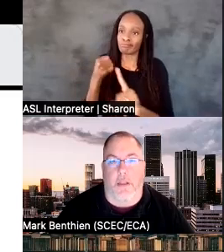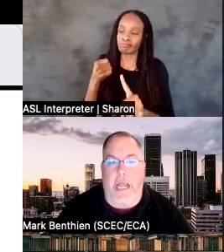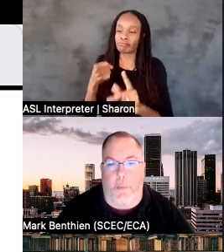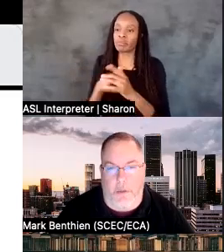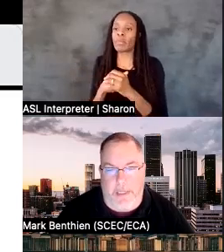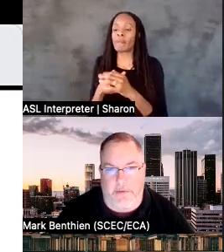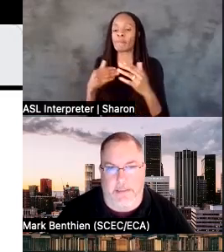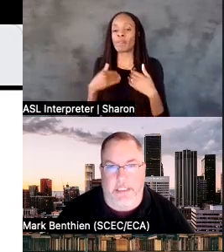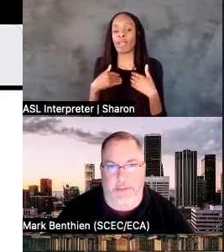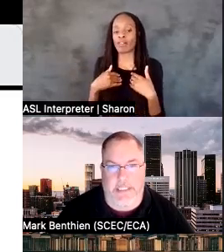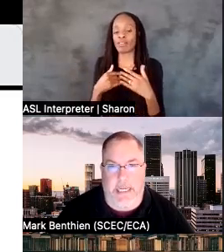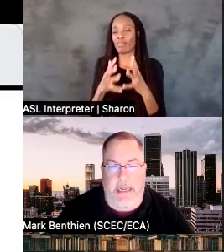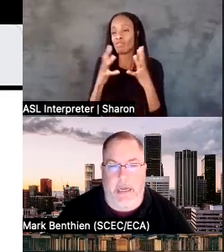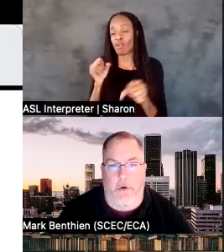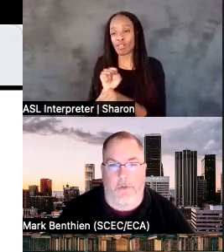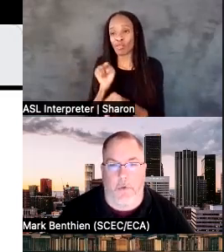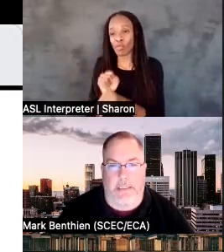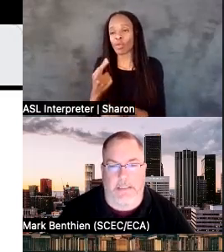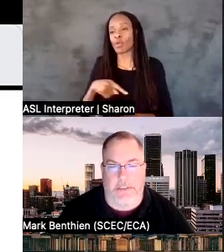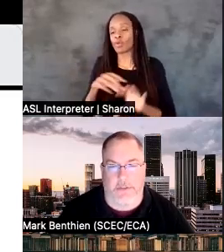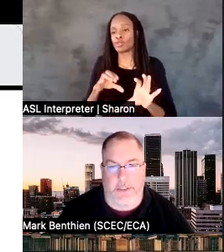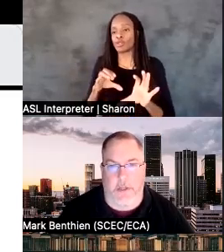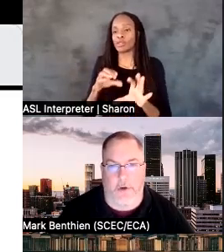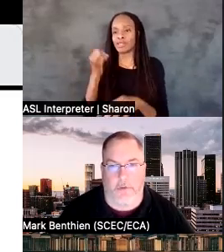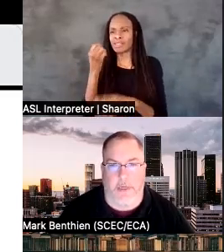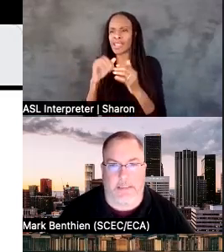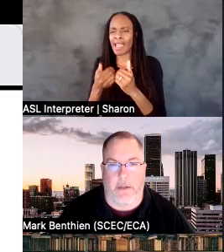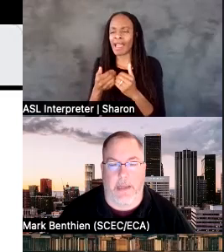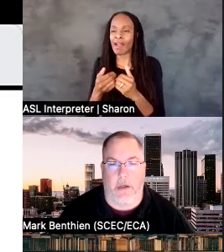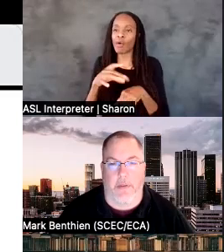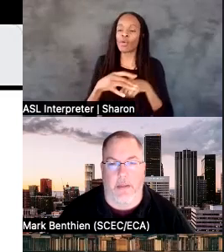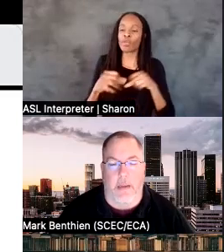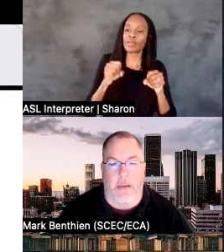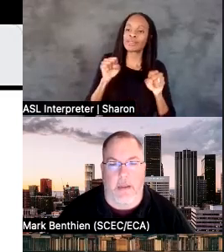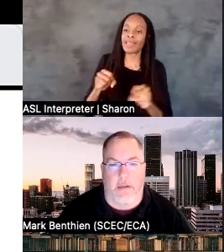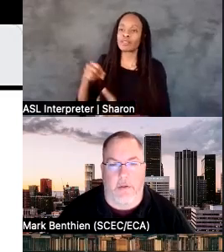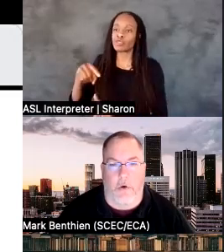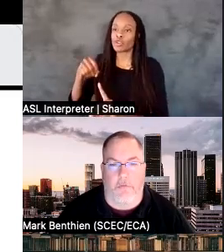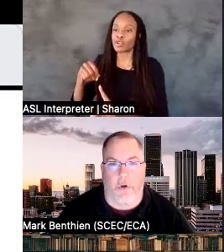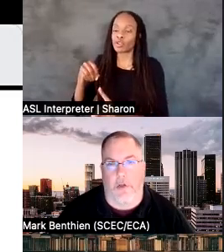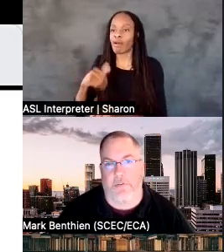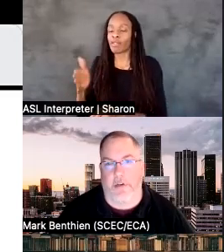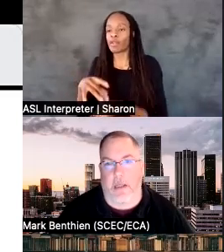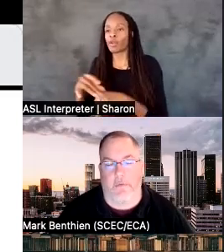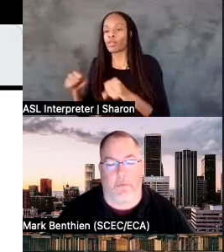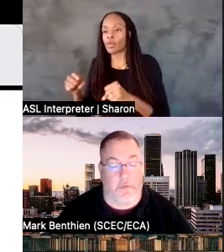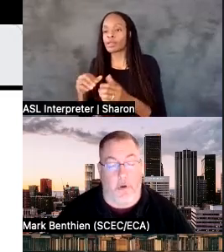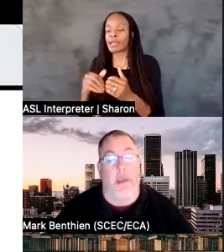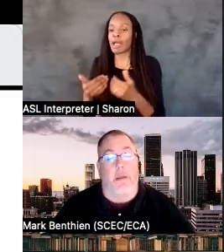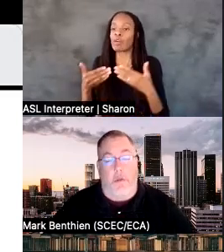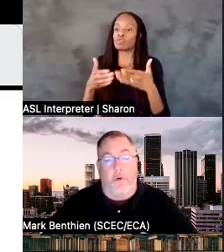There's a lot of work being done to understand how earthquakes can trigger other earthquakes, how the overall